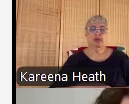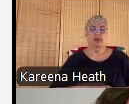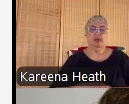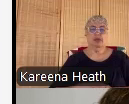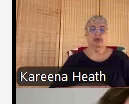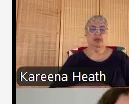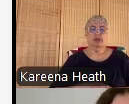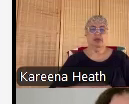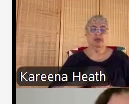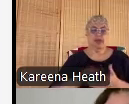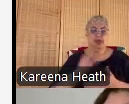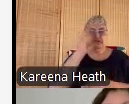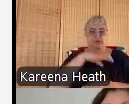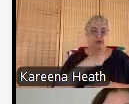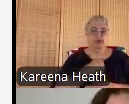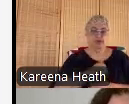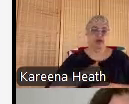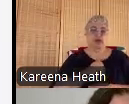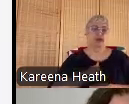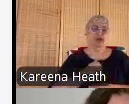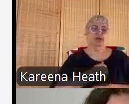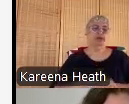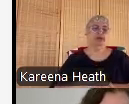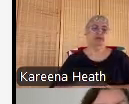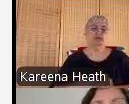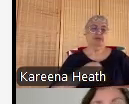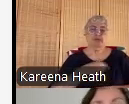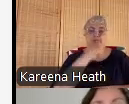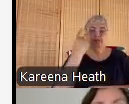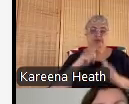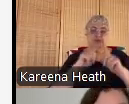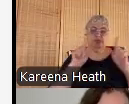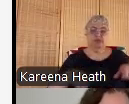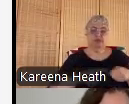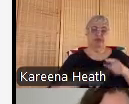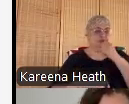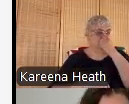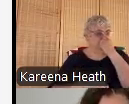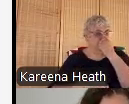That is so strange. I apologize. I have a black screen right now.